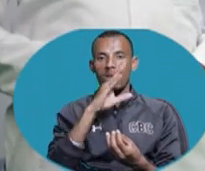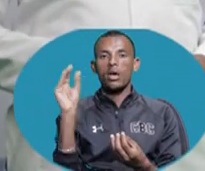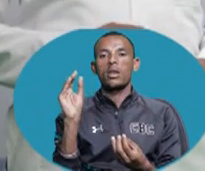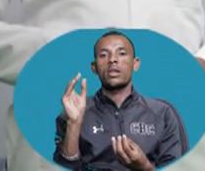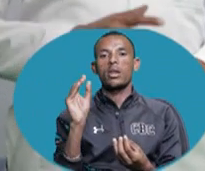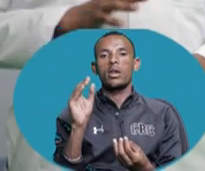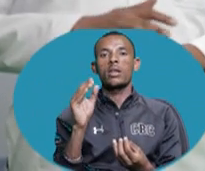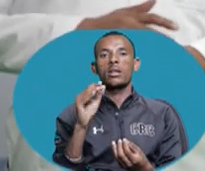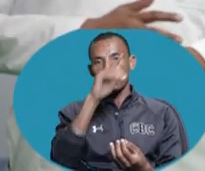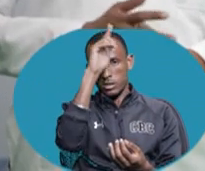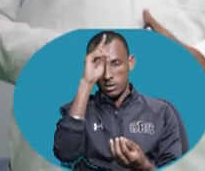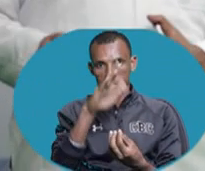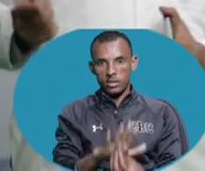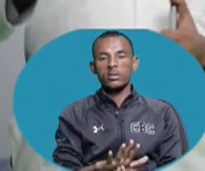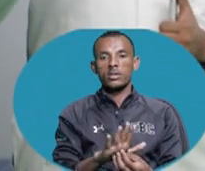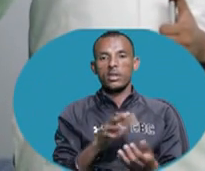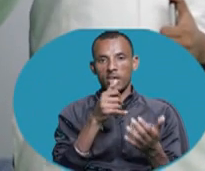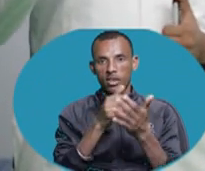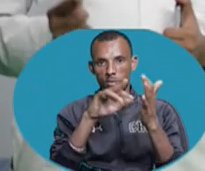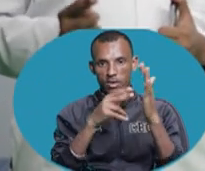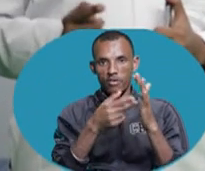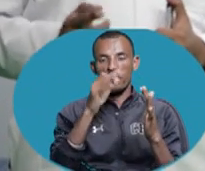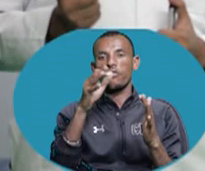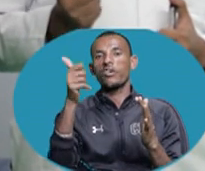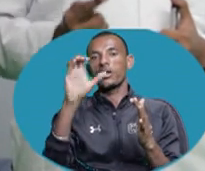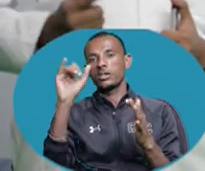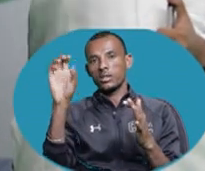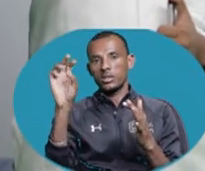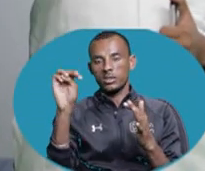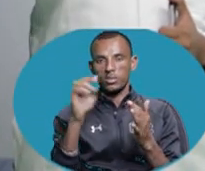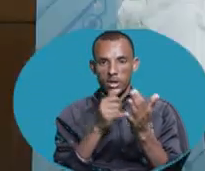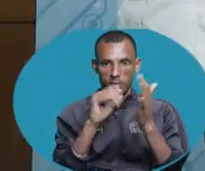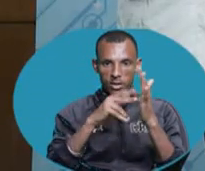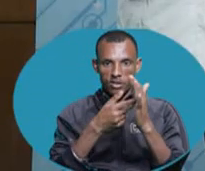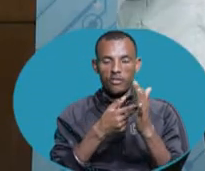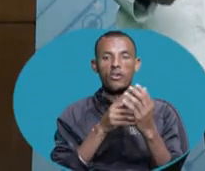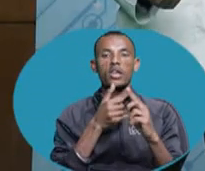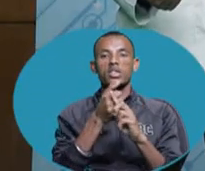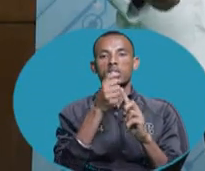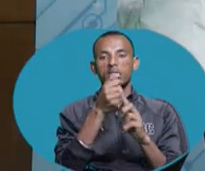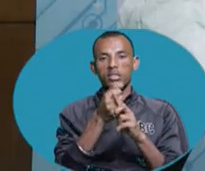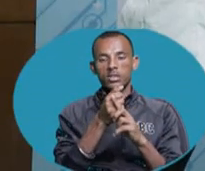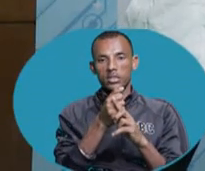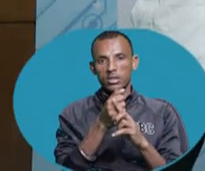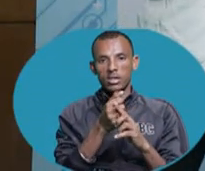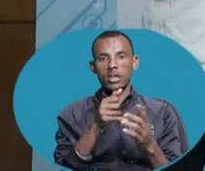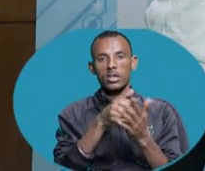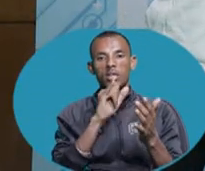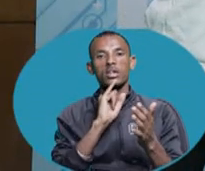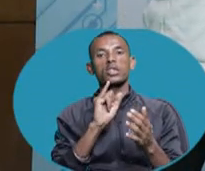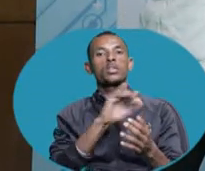Fascism, the term fascism was derived from fasces. Fasces was the bundle of strikes that indicate the power